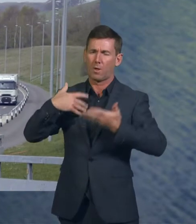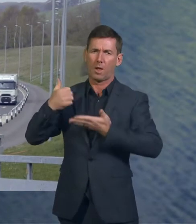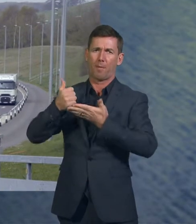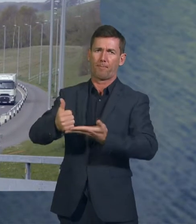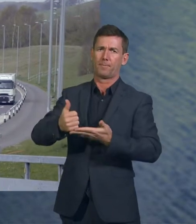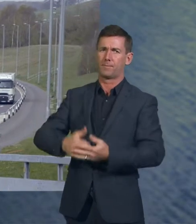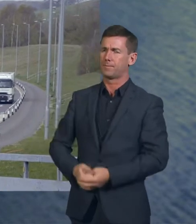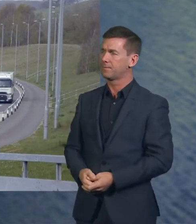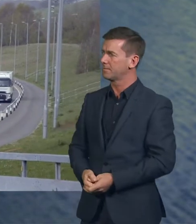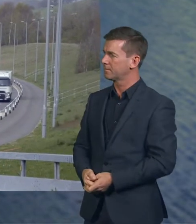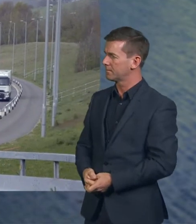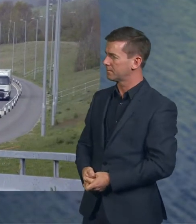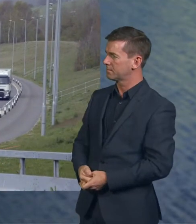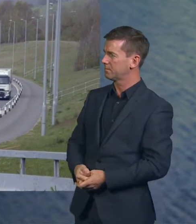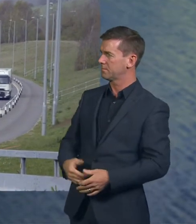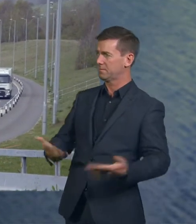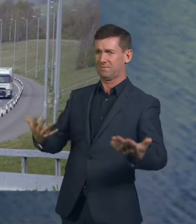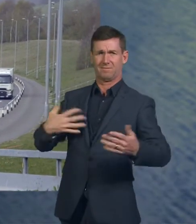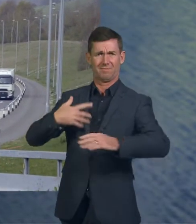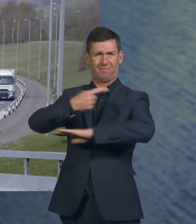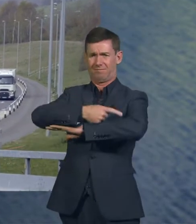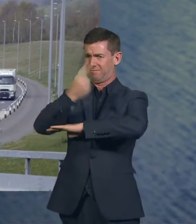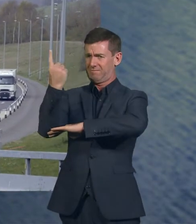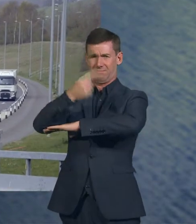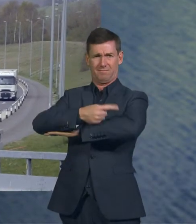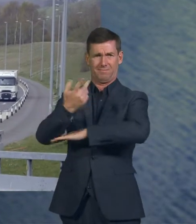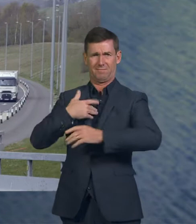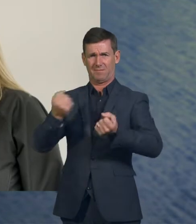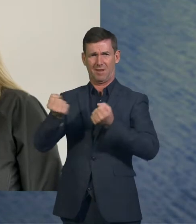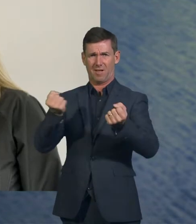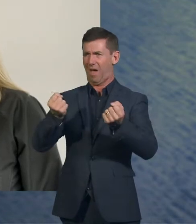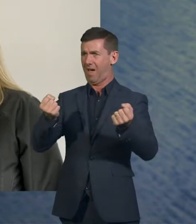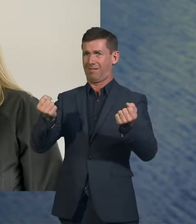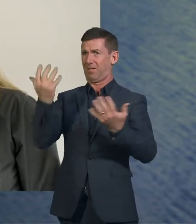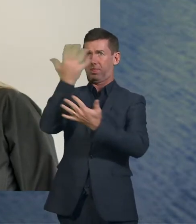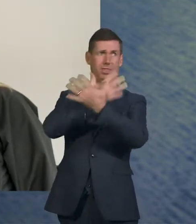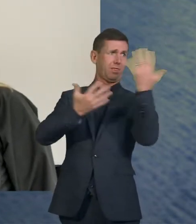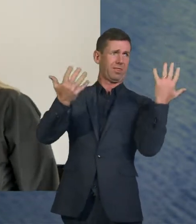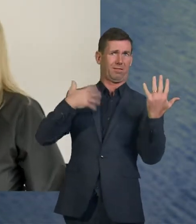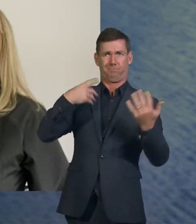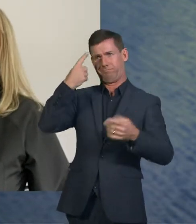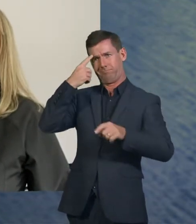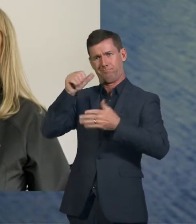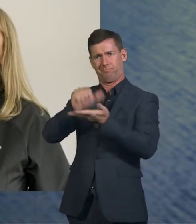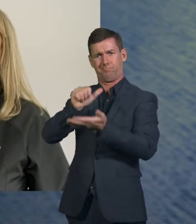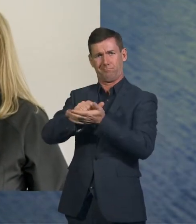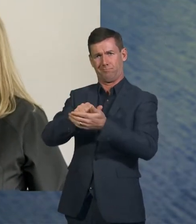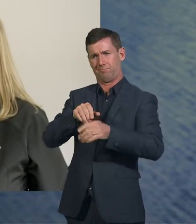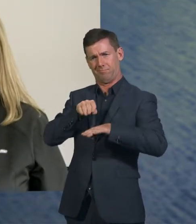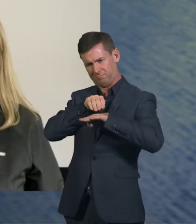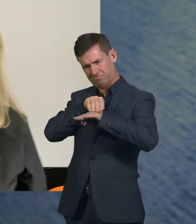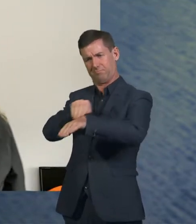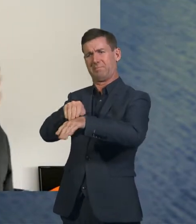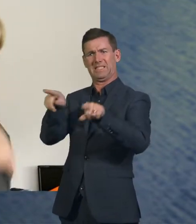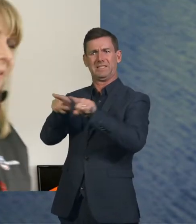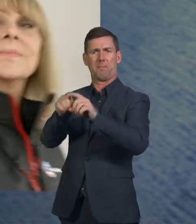cones and temporary signs, car drivers are following truckers into lorry lanes. So at the freight front desk, Liam Staveley and